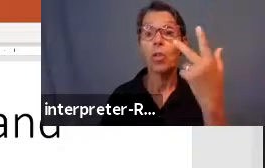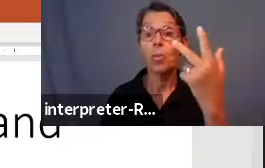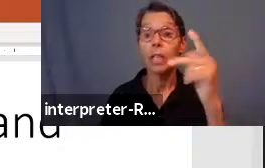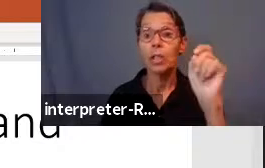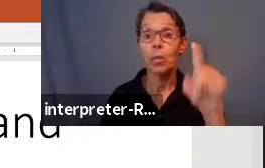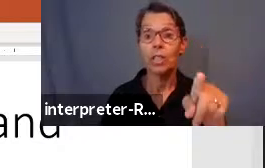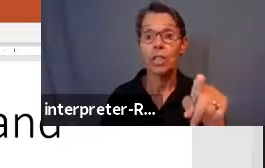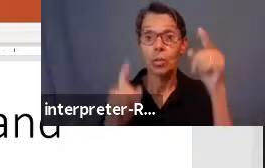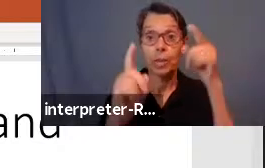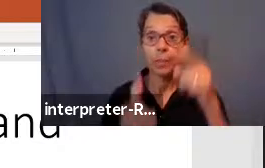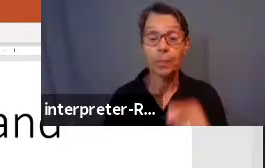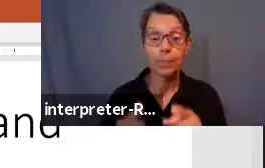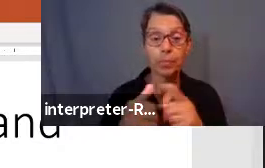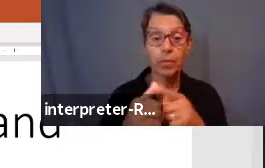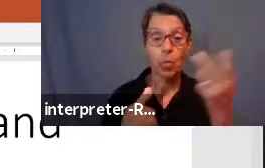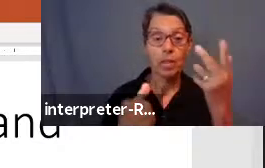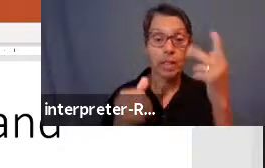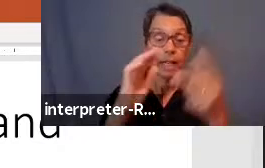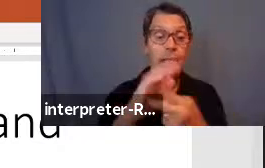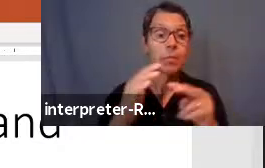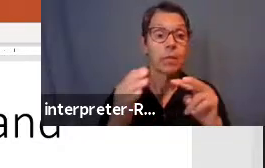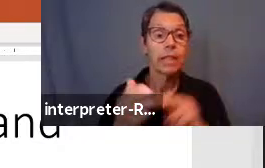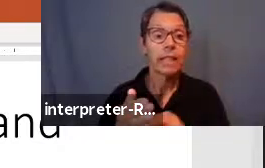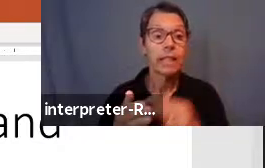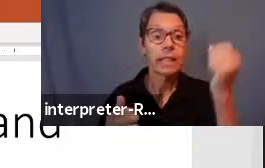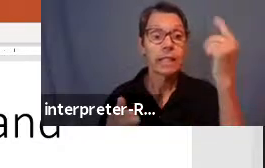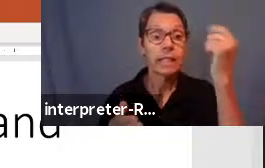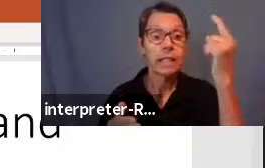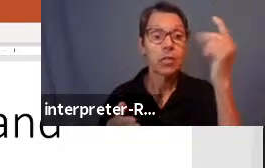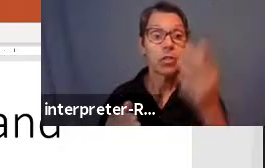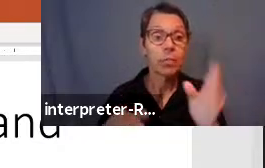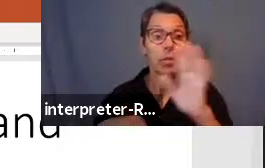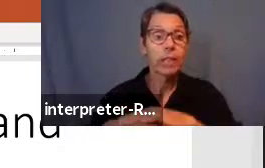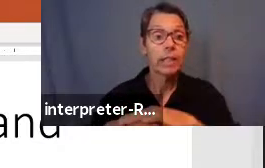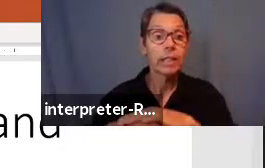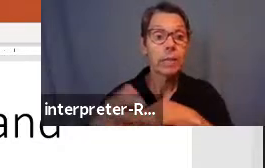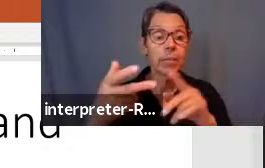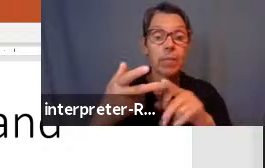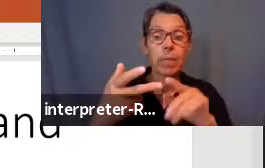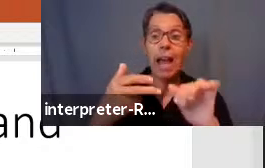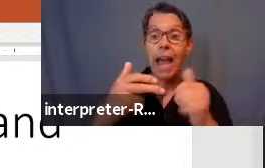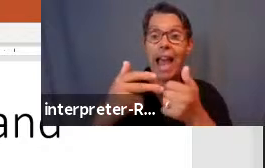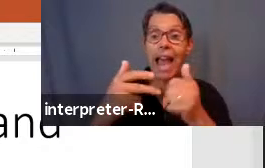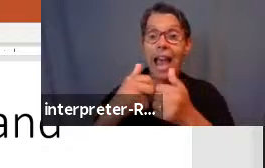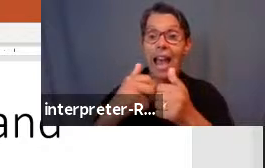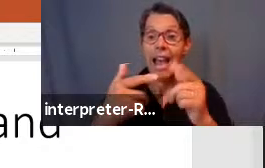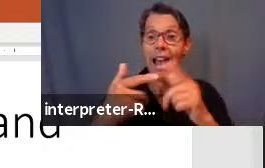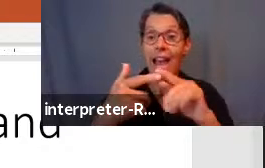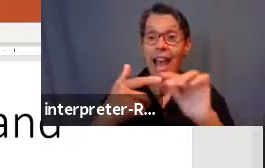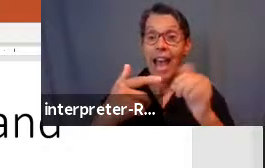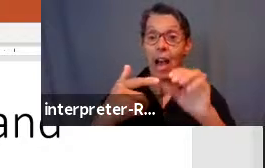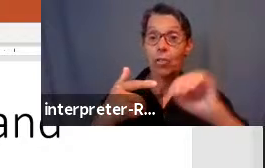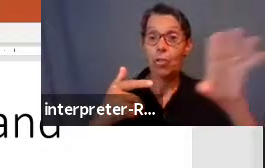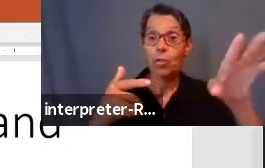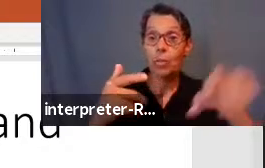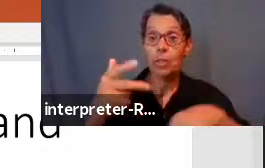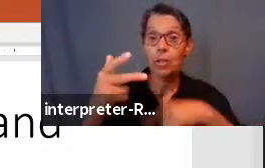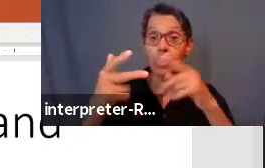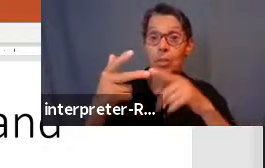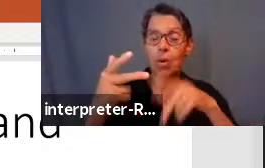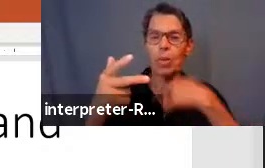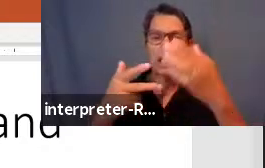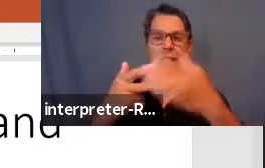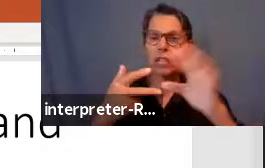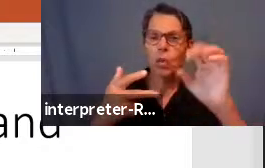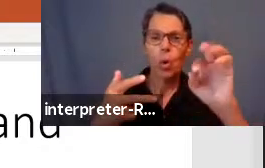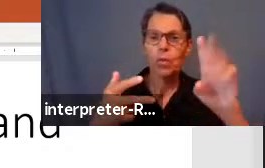questions. What are the implications and insights that should be raised up? How should we distribute them? And what is next for COVID? So in general, I